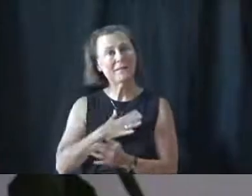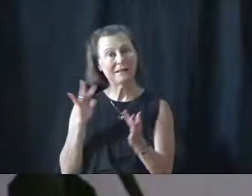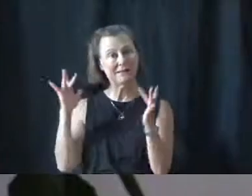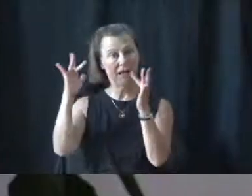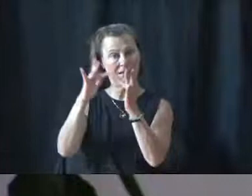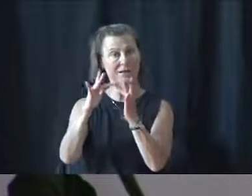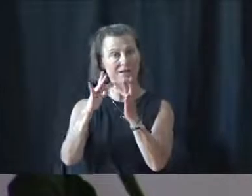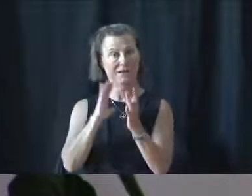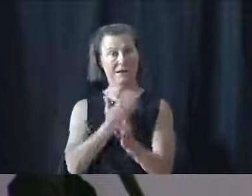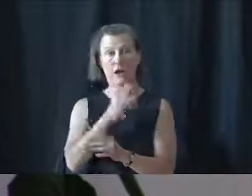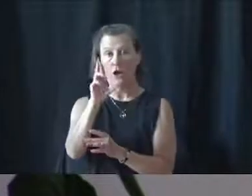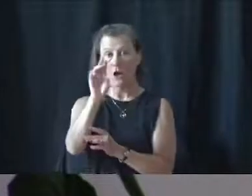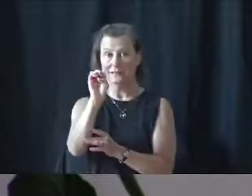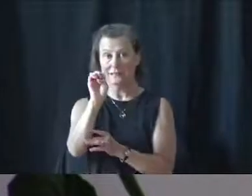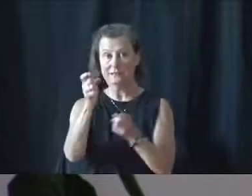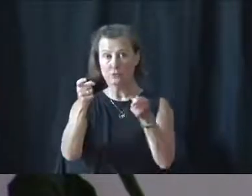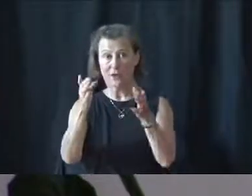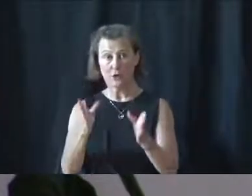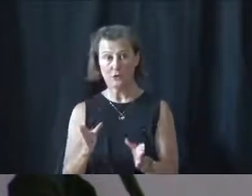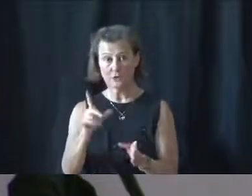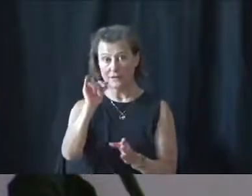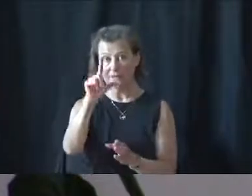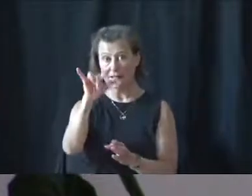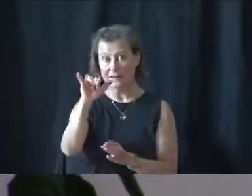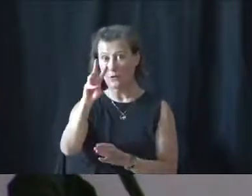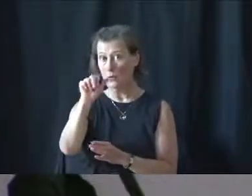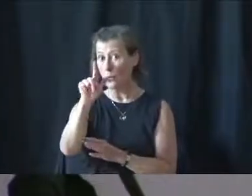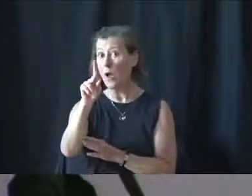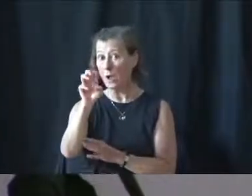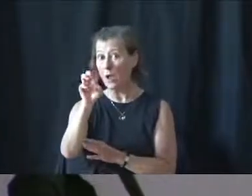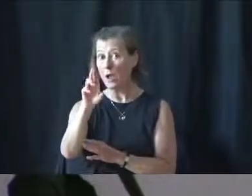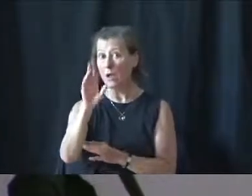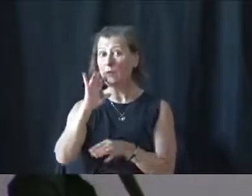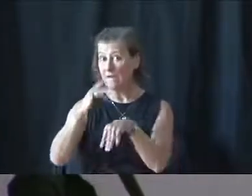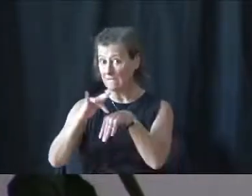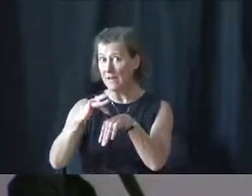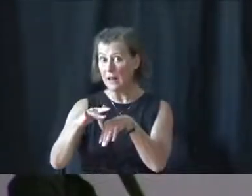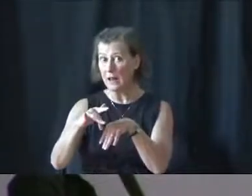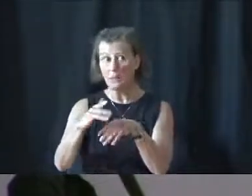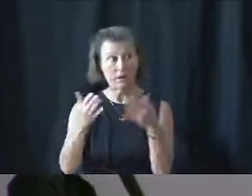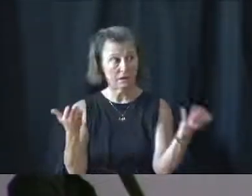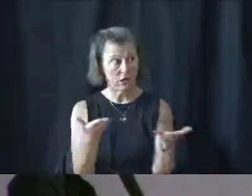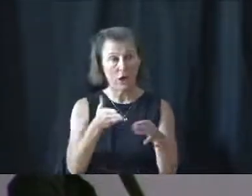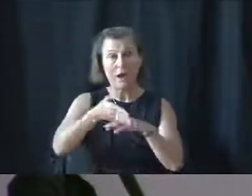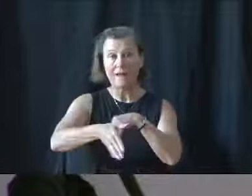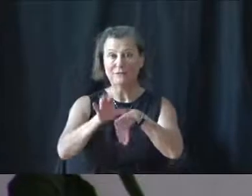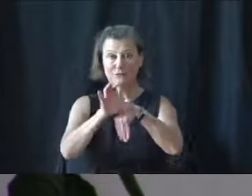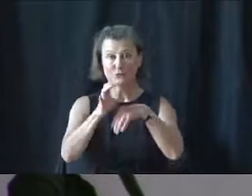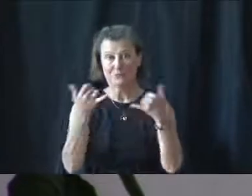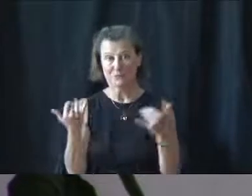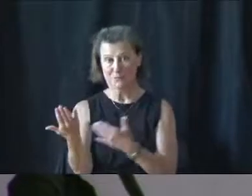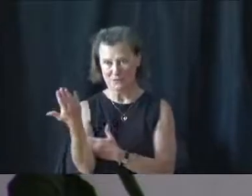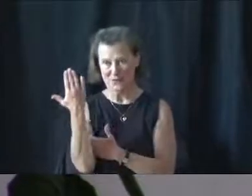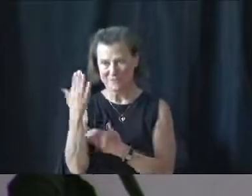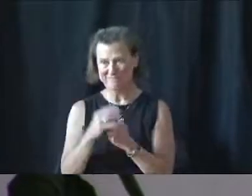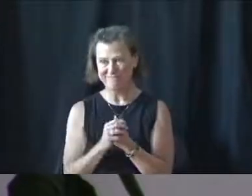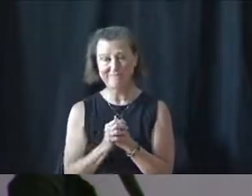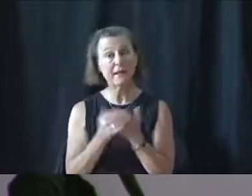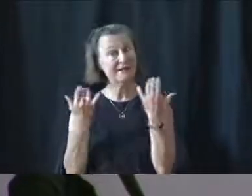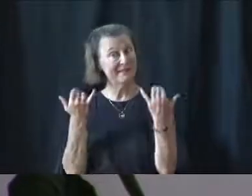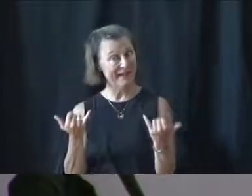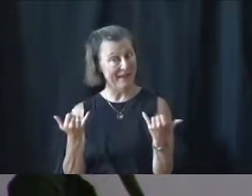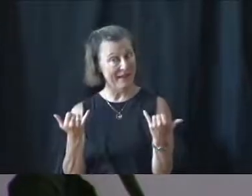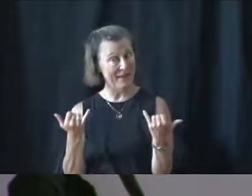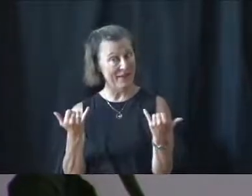contact our RE director, Lily Walker, who will be available to you after the service. And